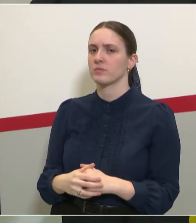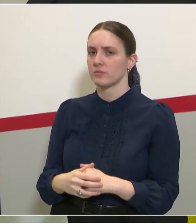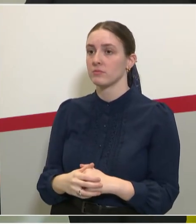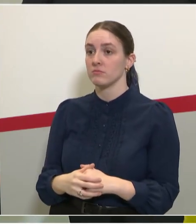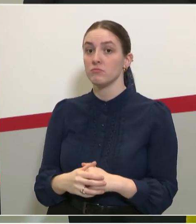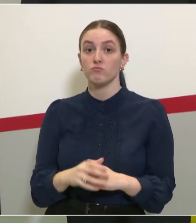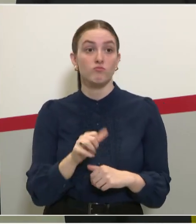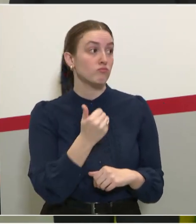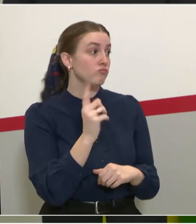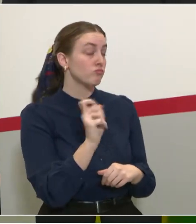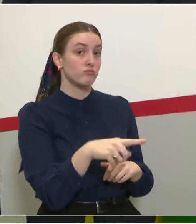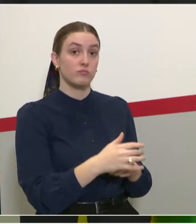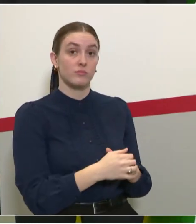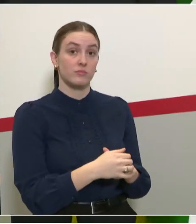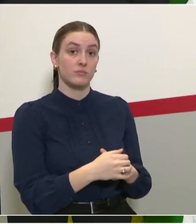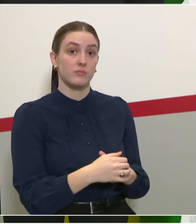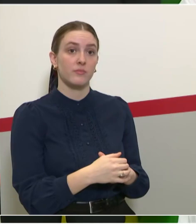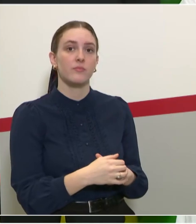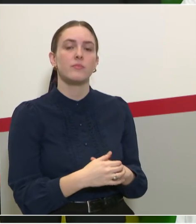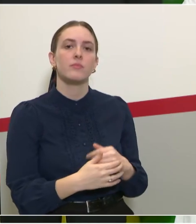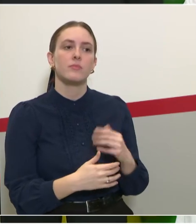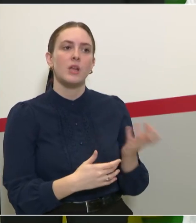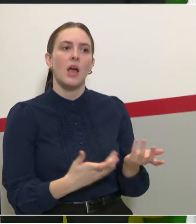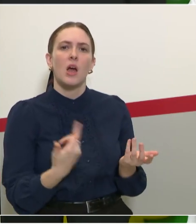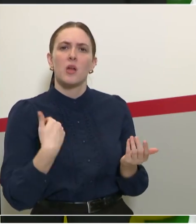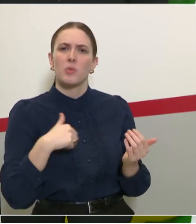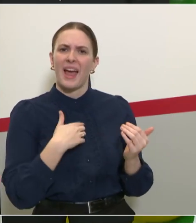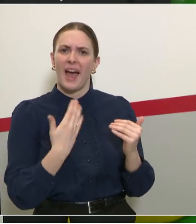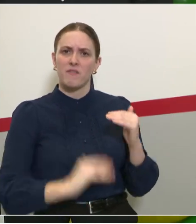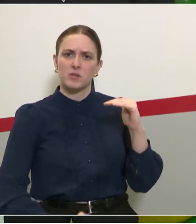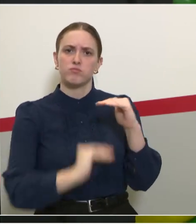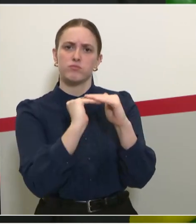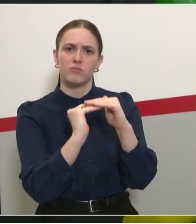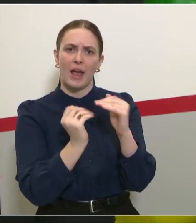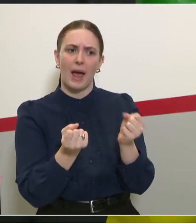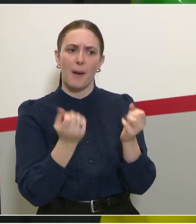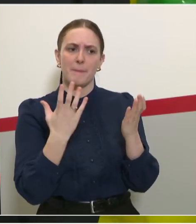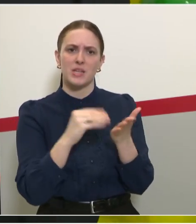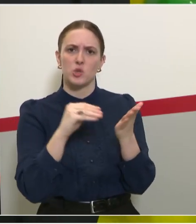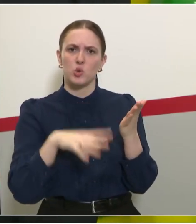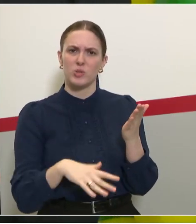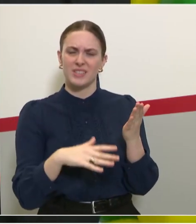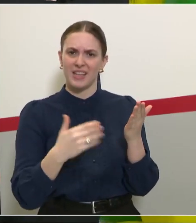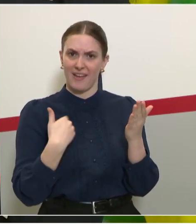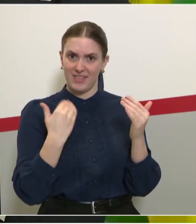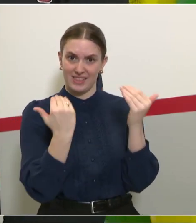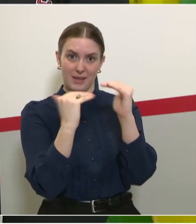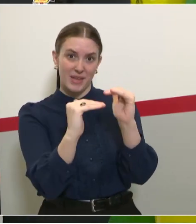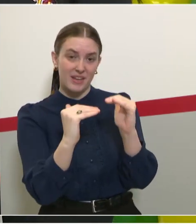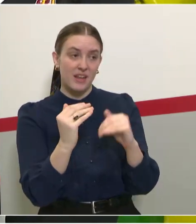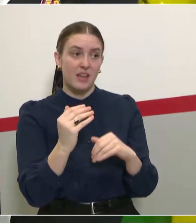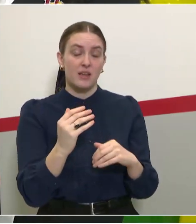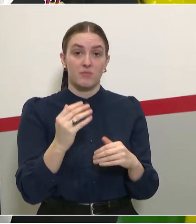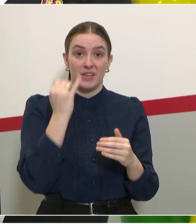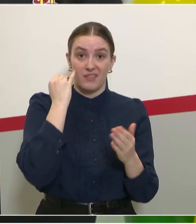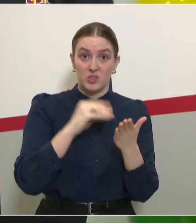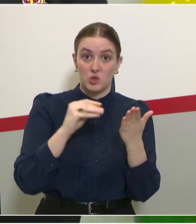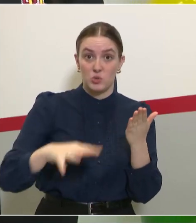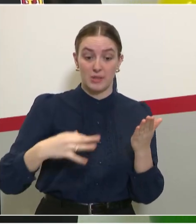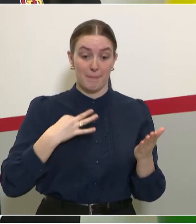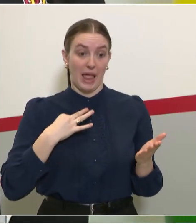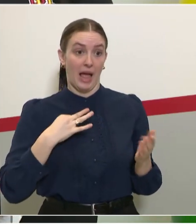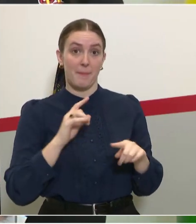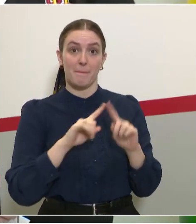The question, Mark? Is there a cap on how many students you guys can take? Do people get turned away because you don't have